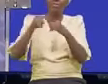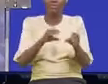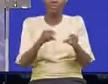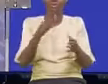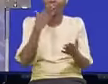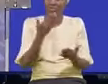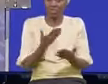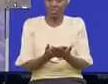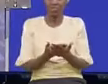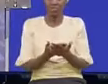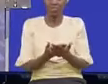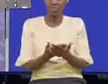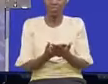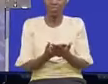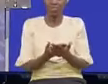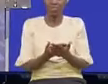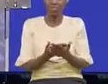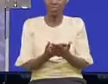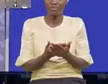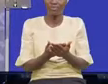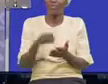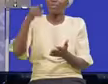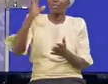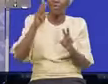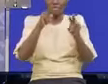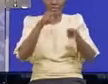nu ke Kristo ba bi awa enyo